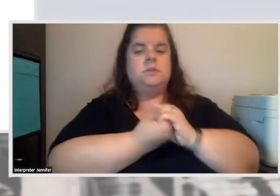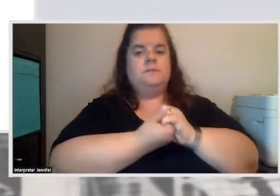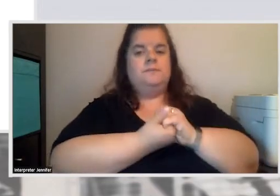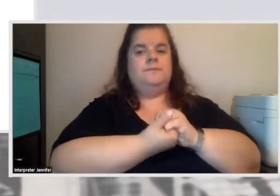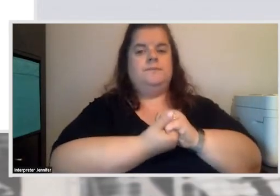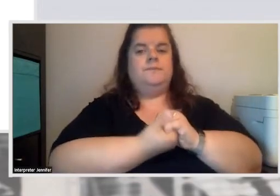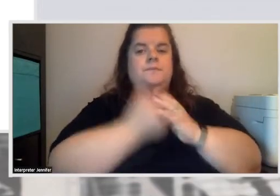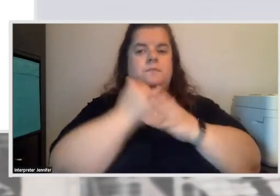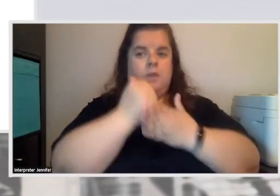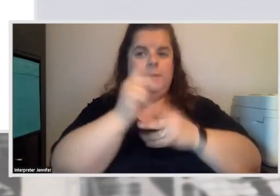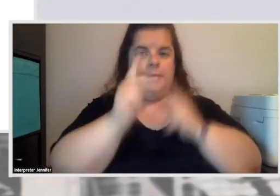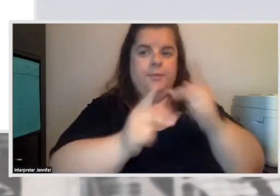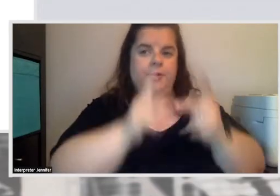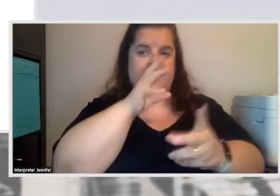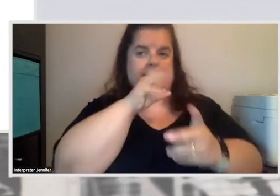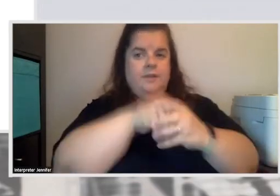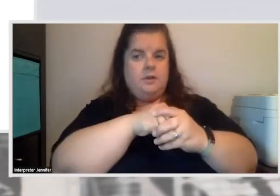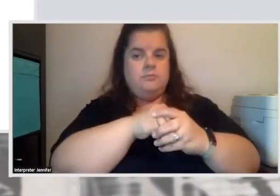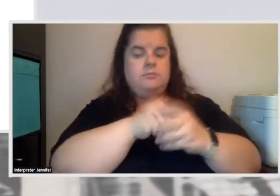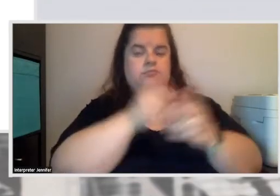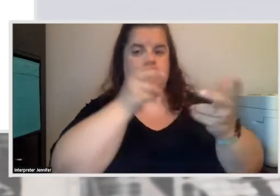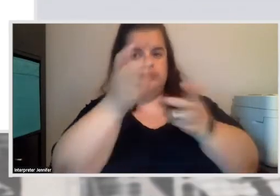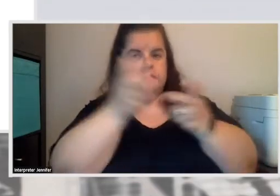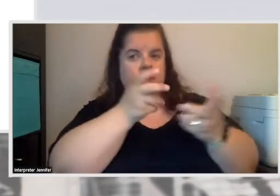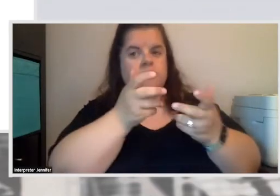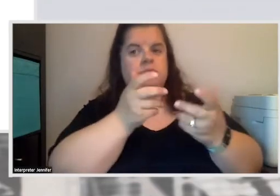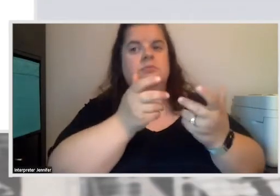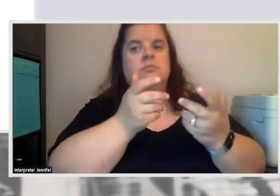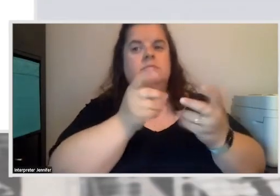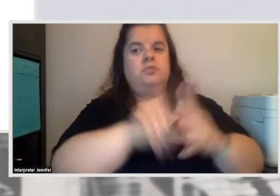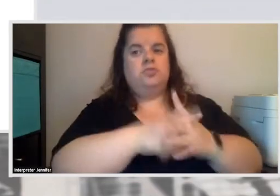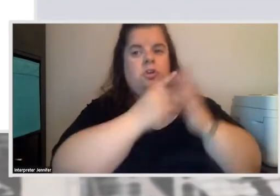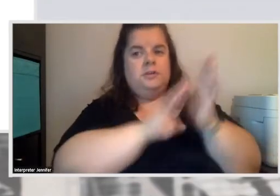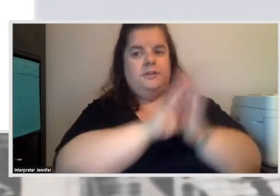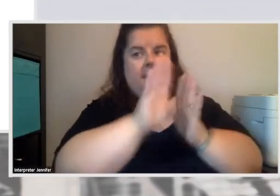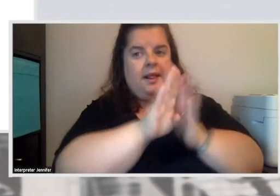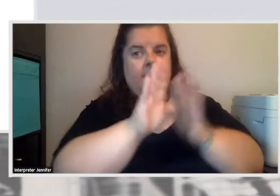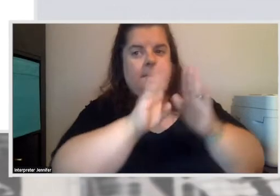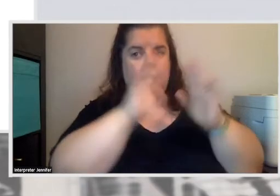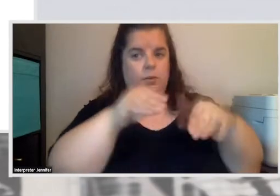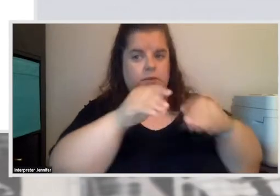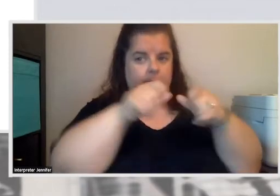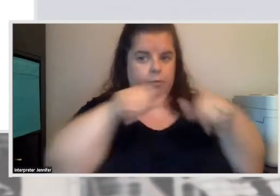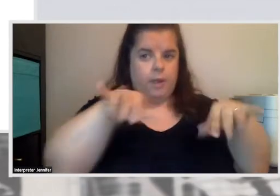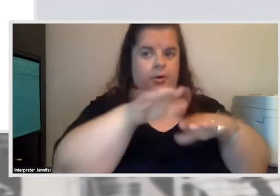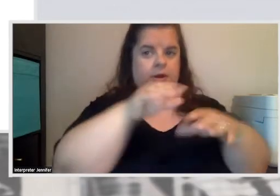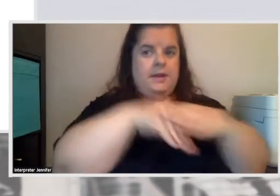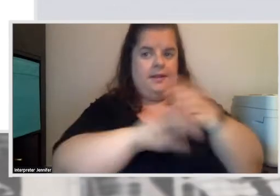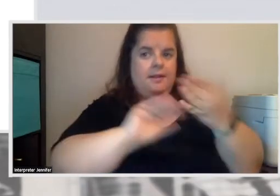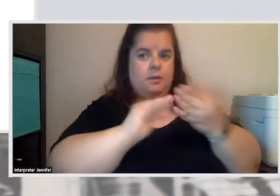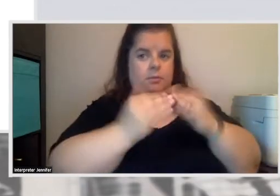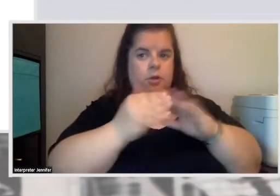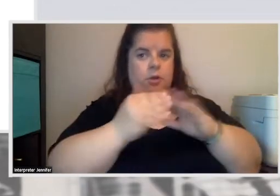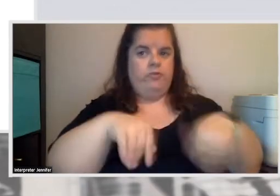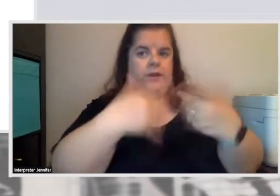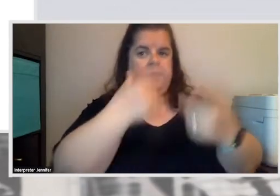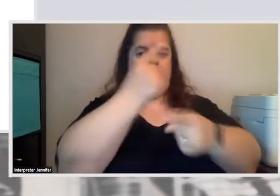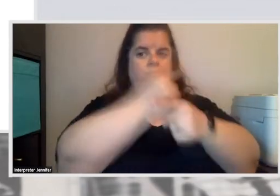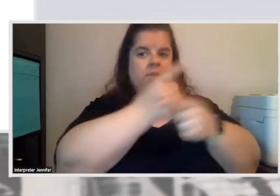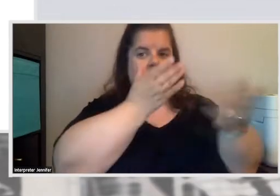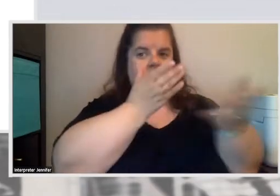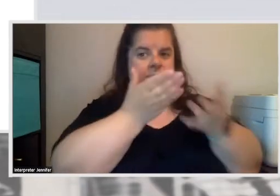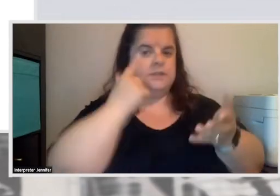folks, get involved in and engage in development of real estate in their communities and provide the right wraparound services for